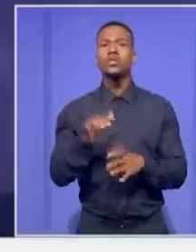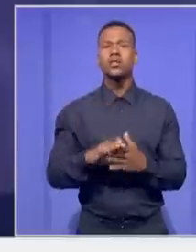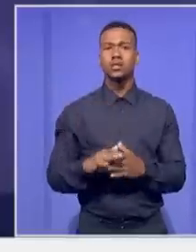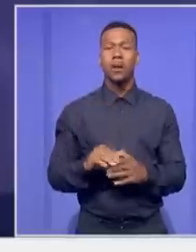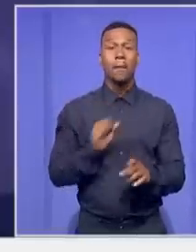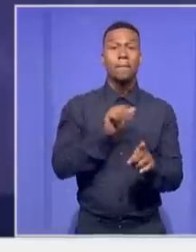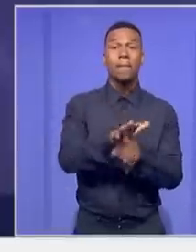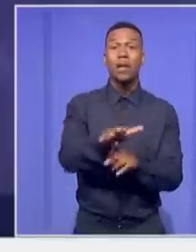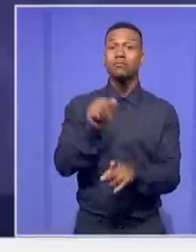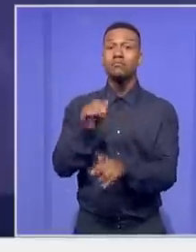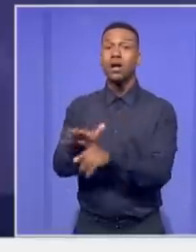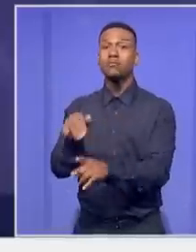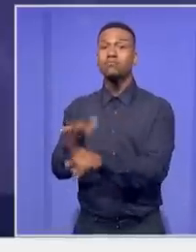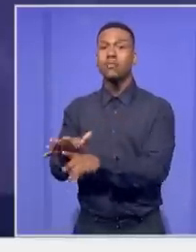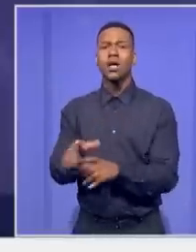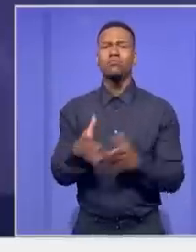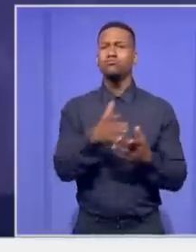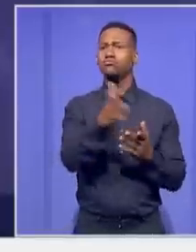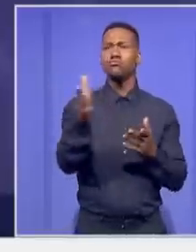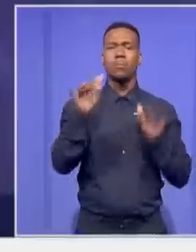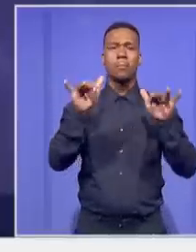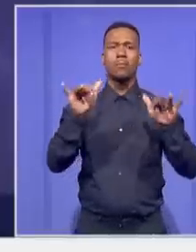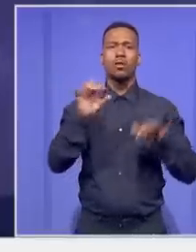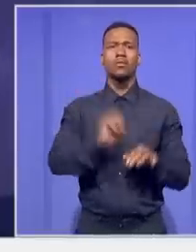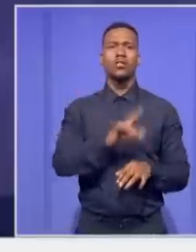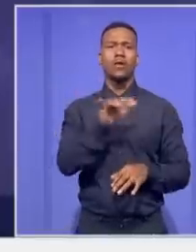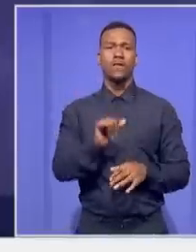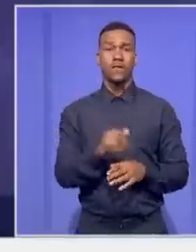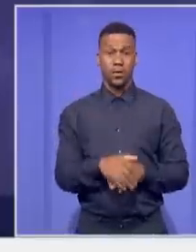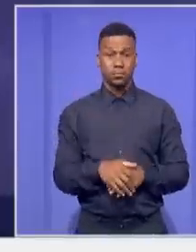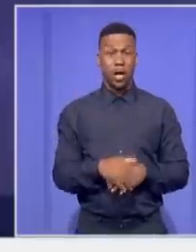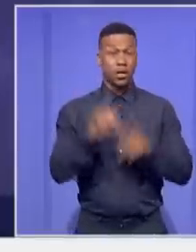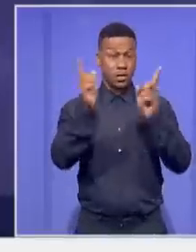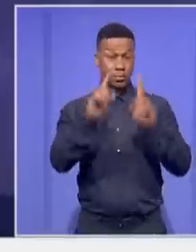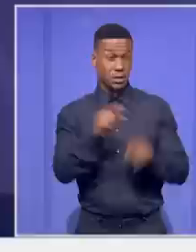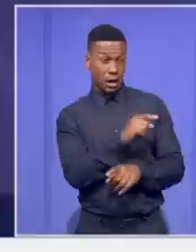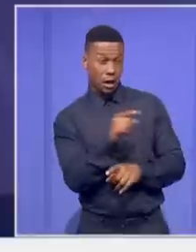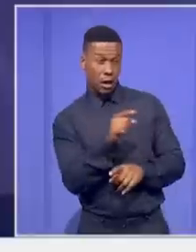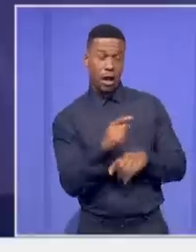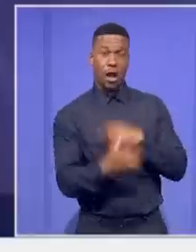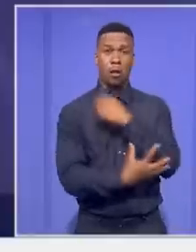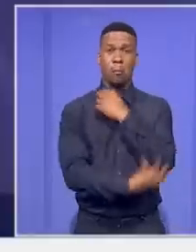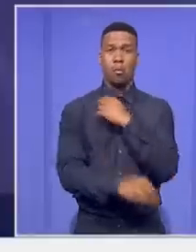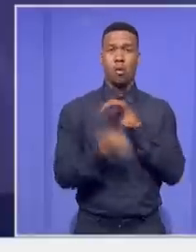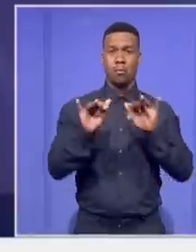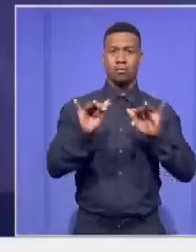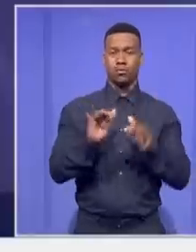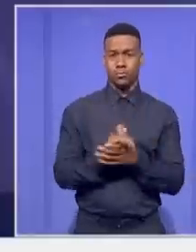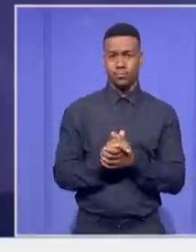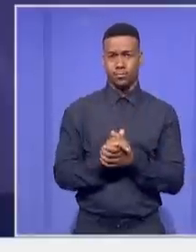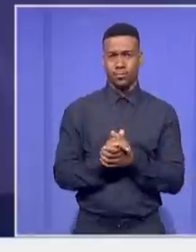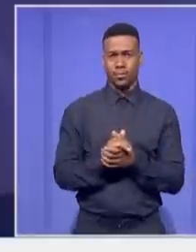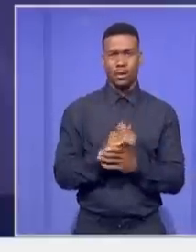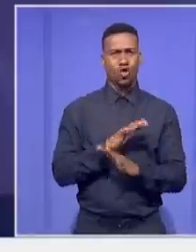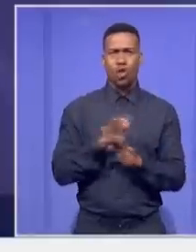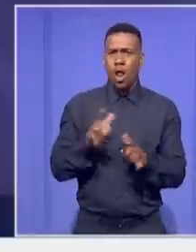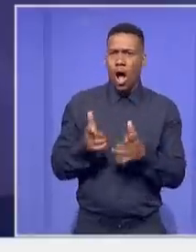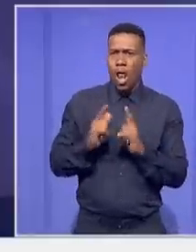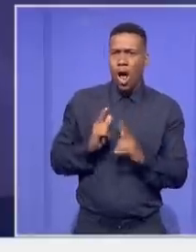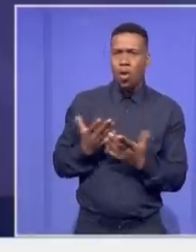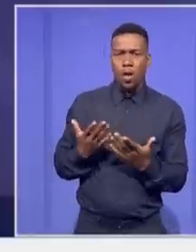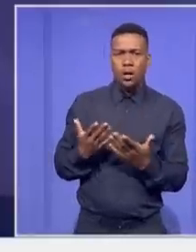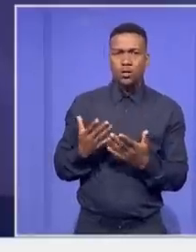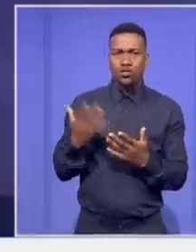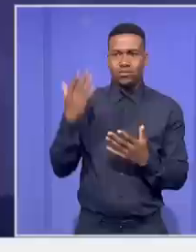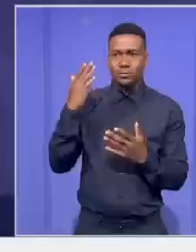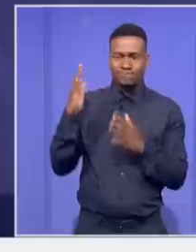South Africans, and particularly vulnerable South Africans, and then not allow ourselves to be distracted from these issues